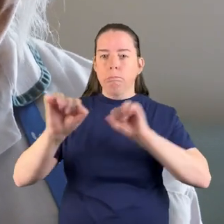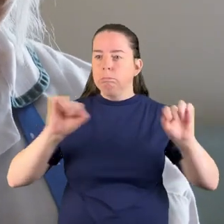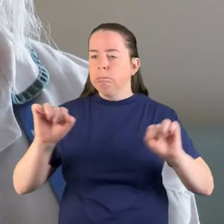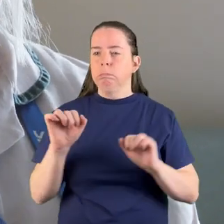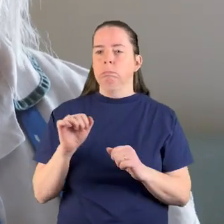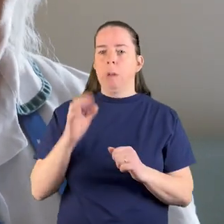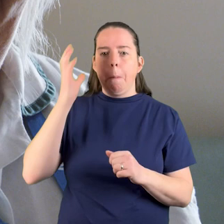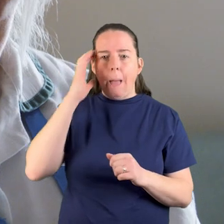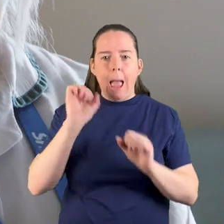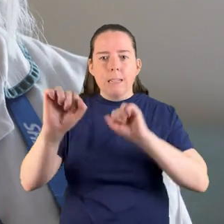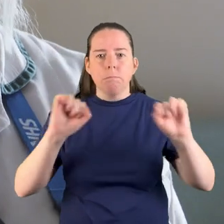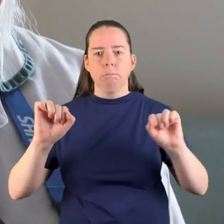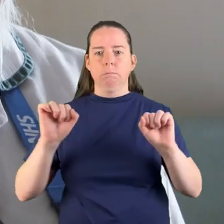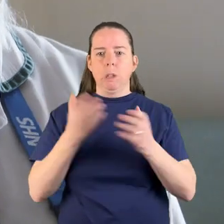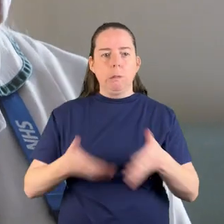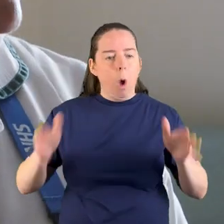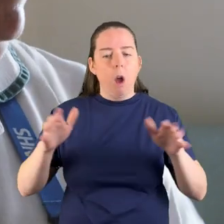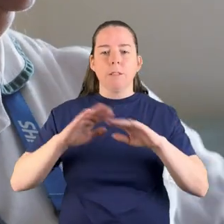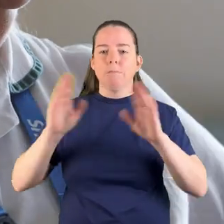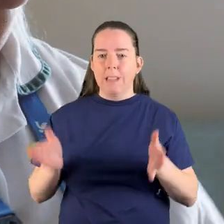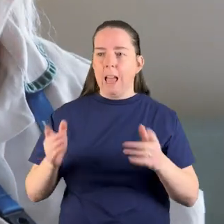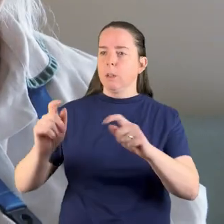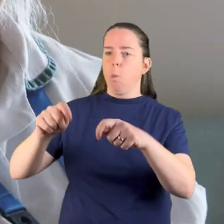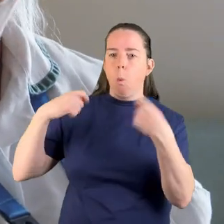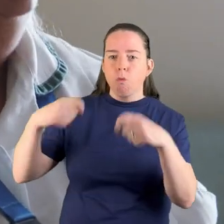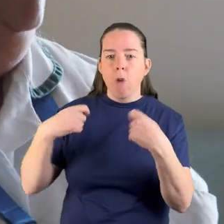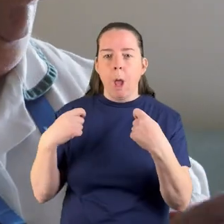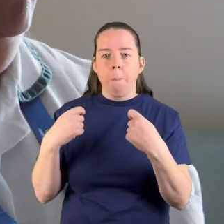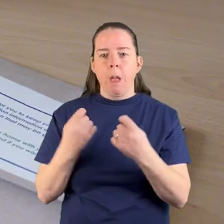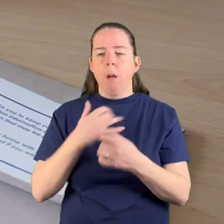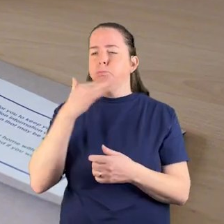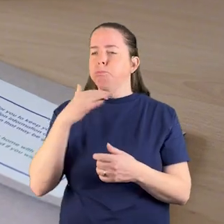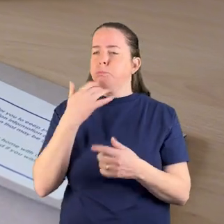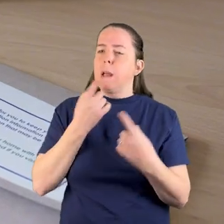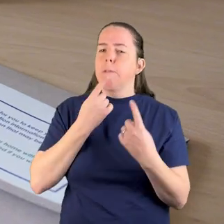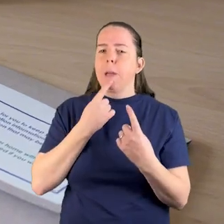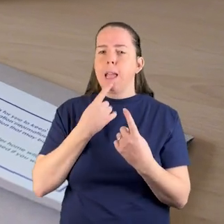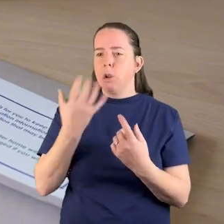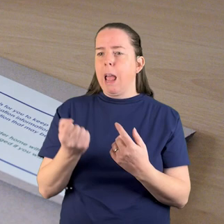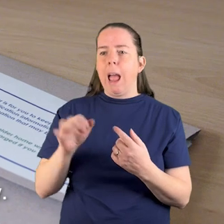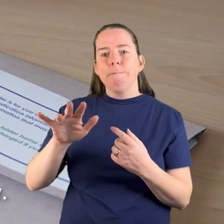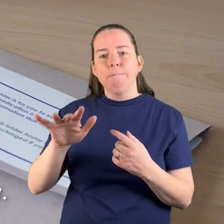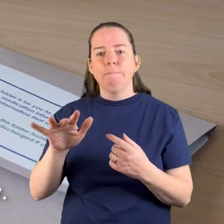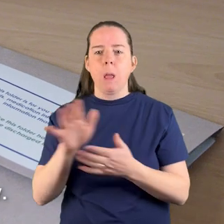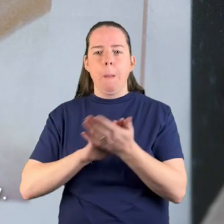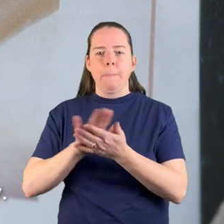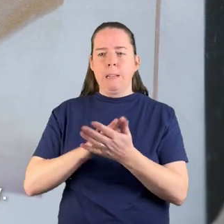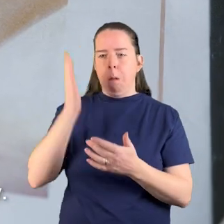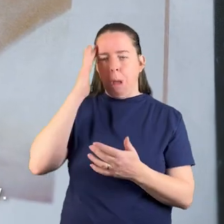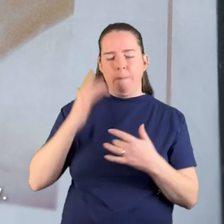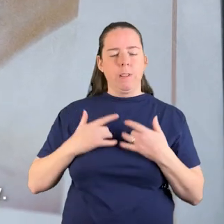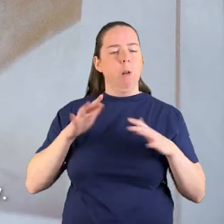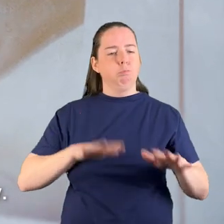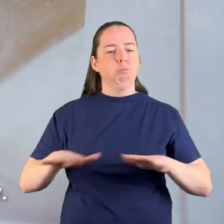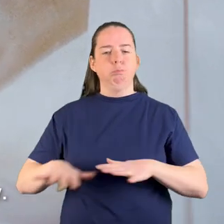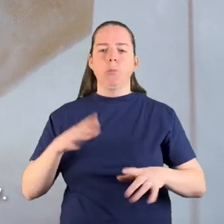their own bed, they all have their own cot, desk, wardrobe, and lots of information in the room to enable the mum to